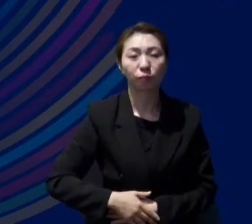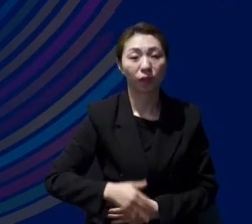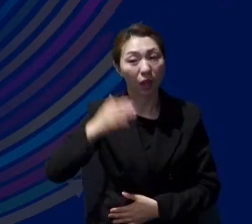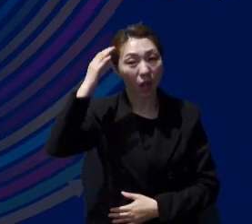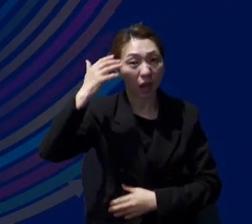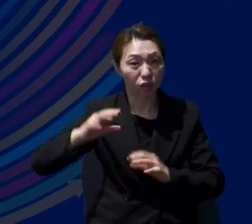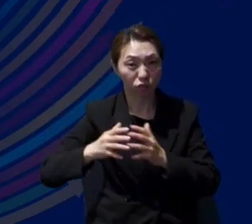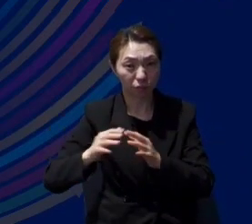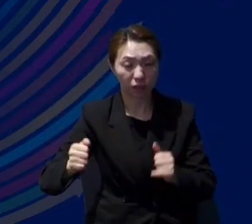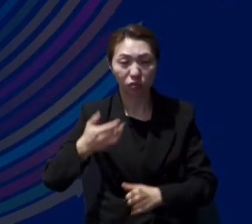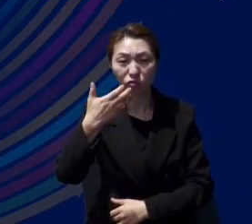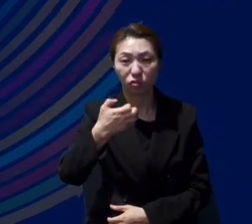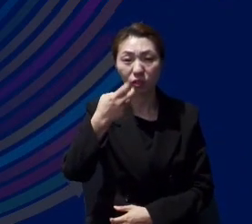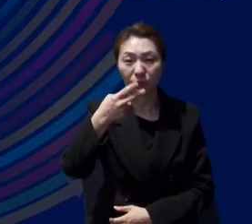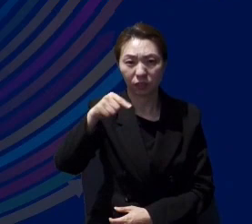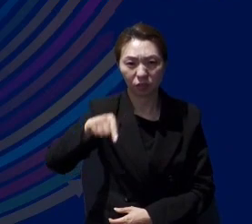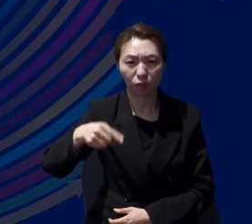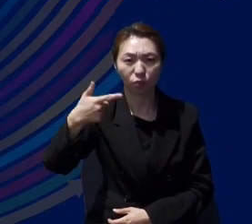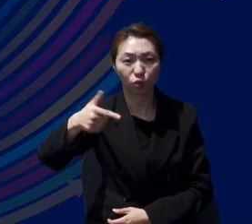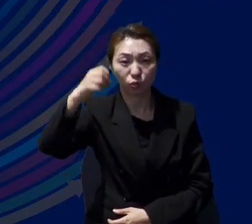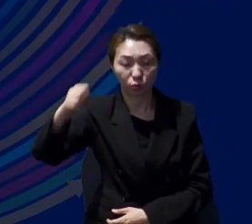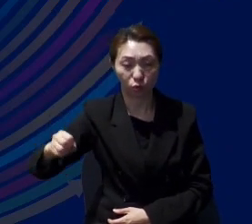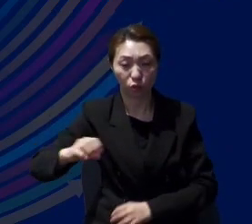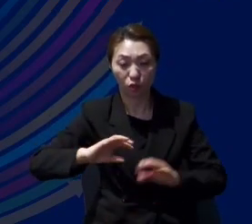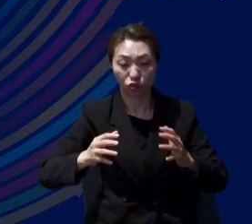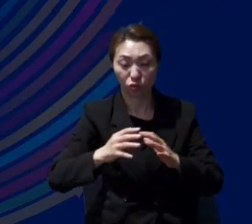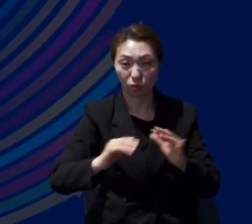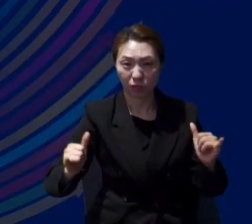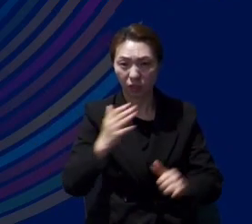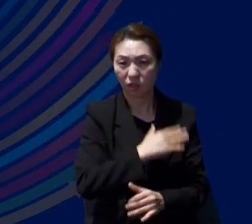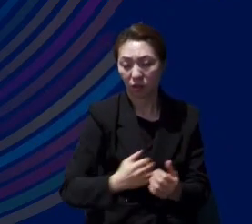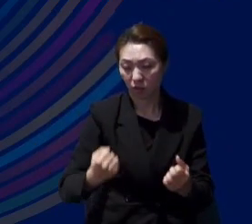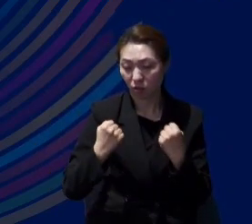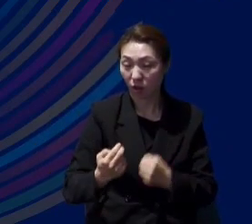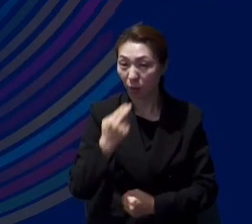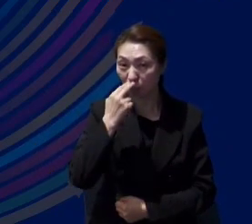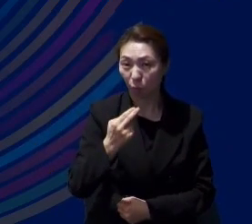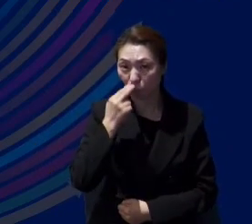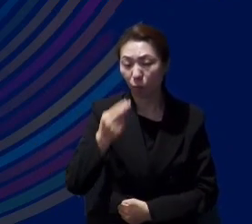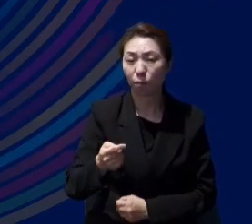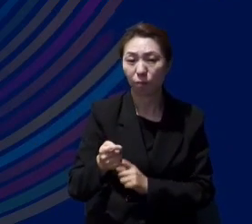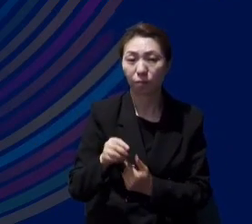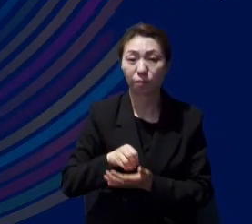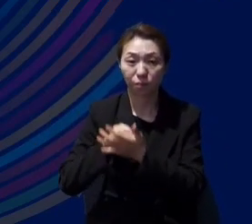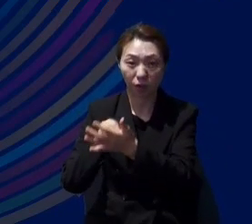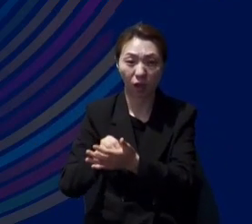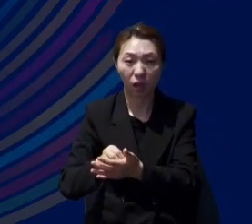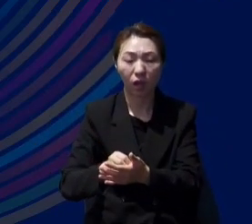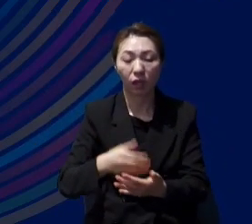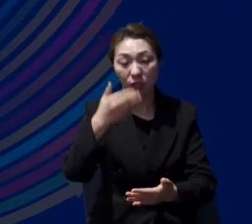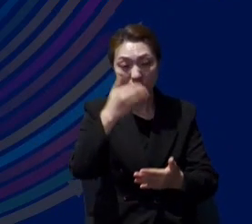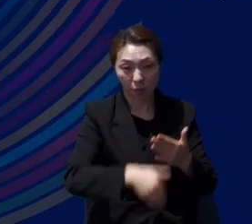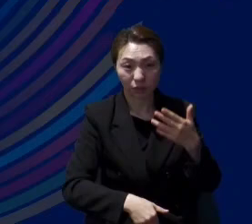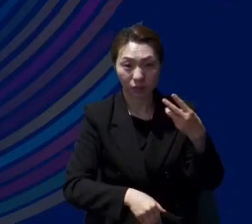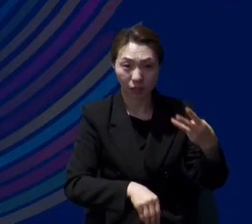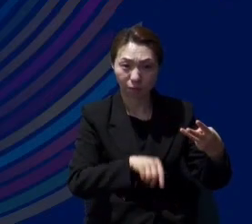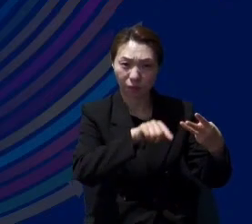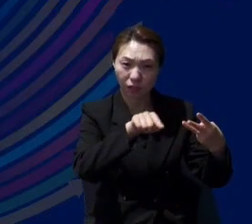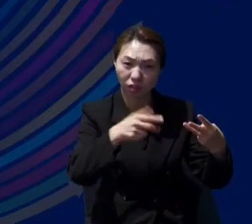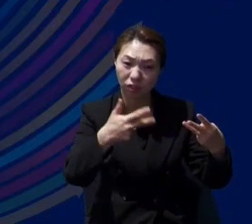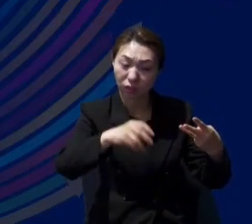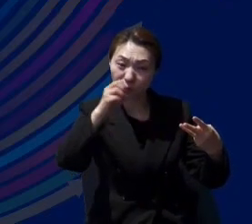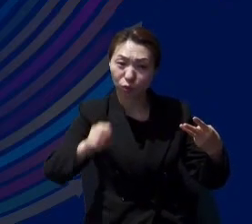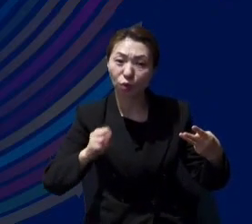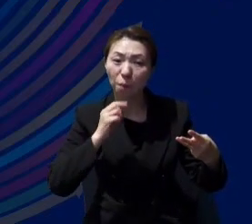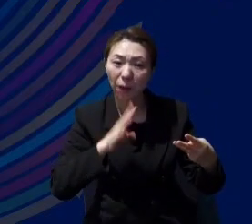medical aid. So universal health insurance has improved the healthcare accessibility for all